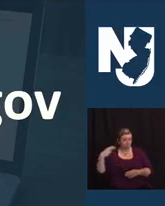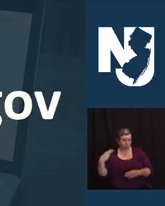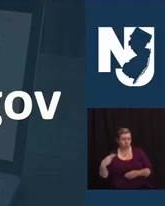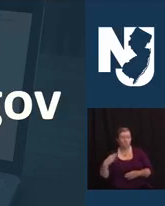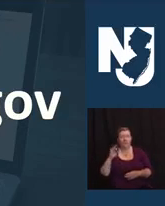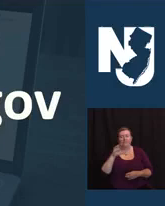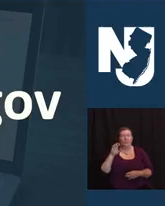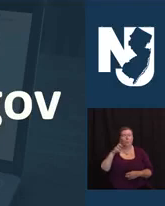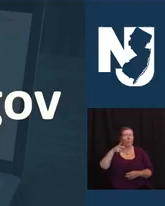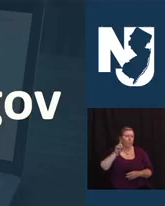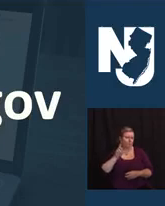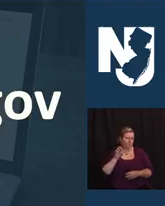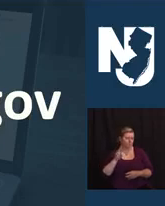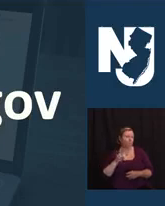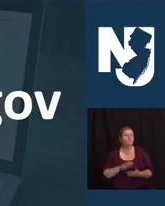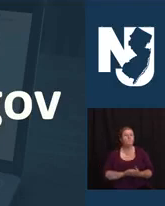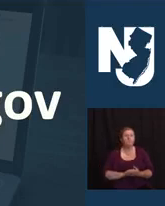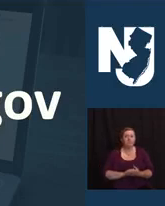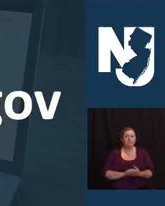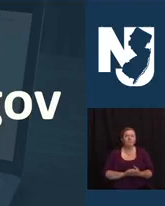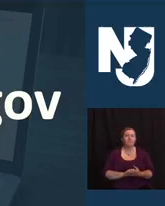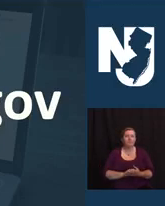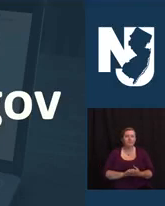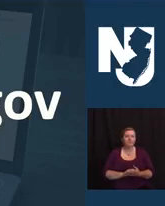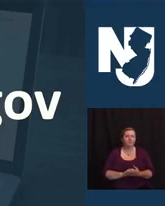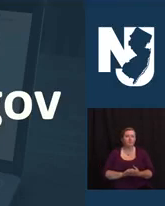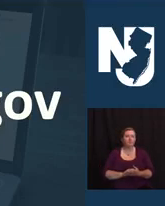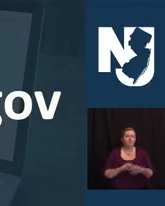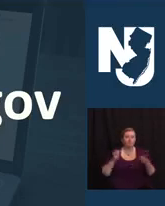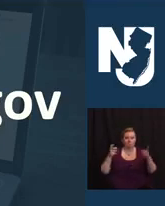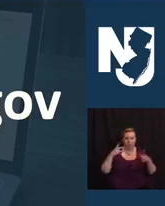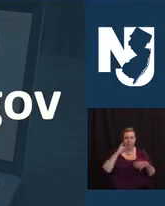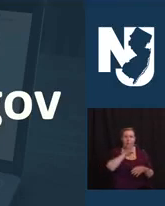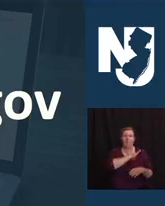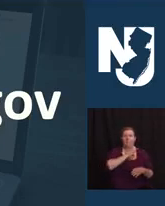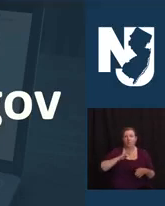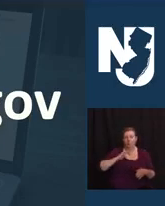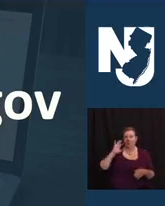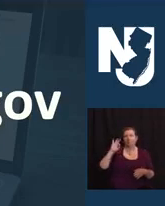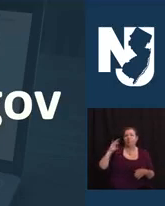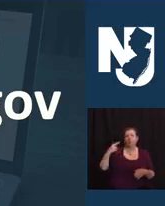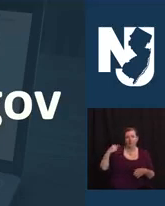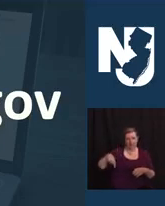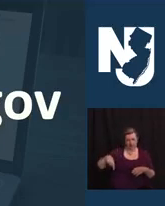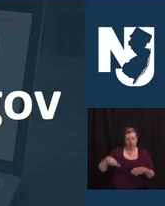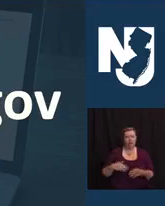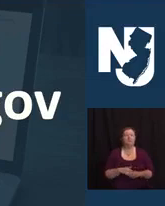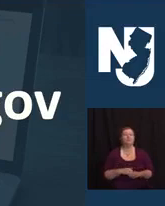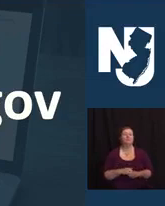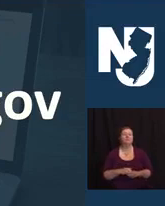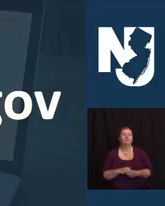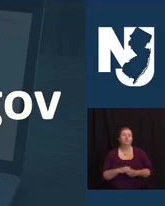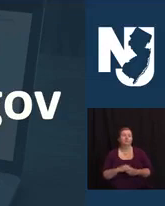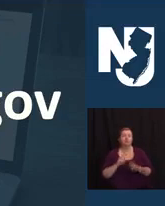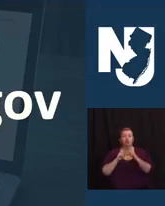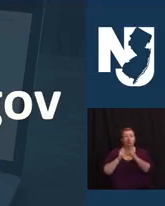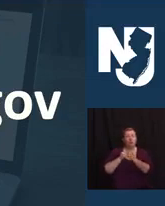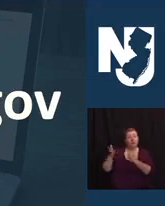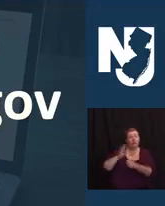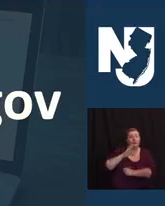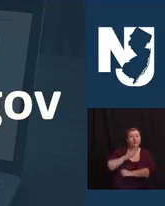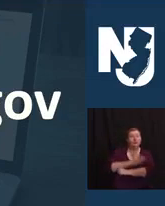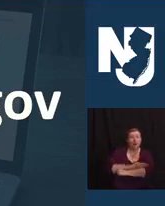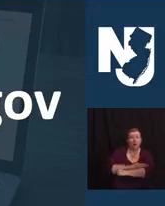also the director of the freeholder board here. I spoke to his daughter, Paula, who's a dear friend, who's the Mercer County clerk